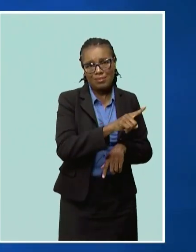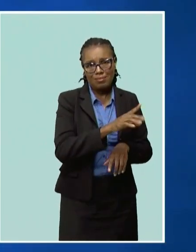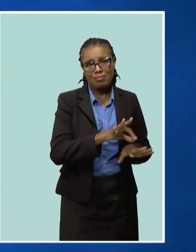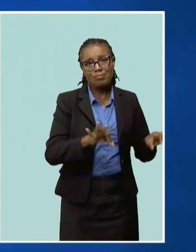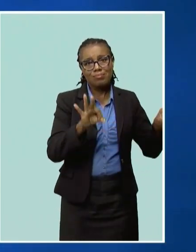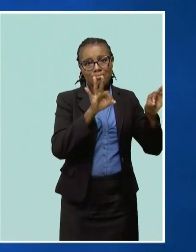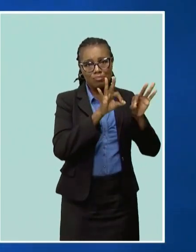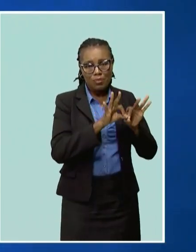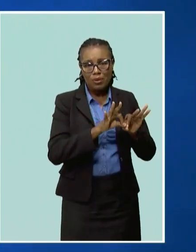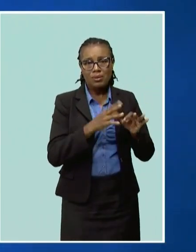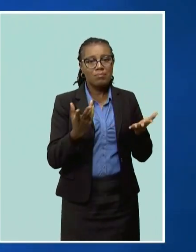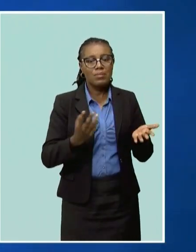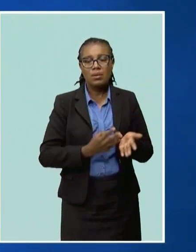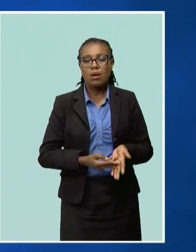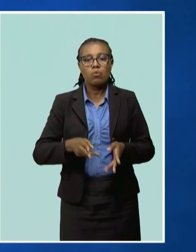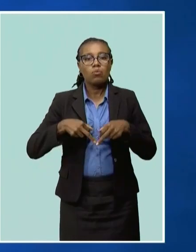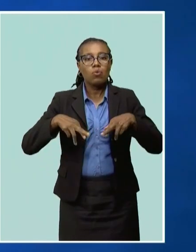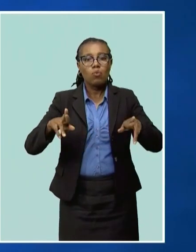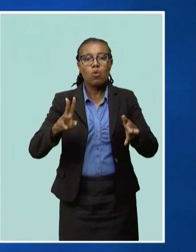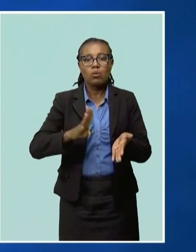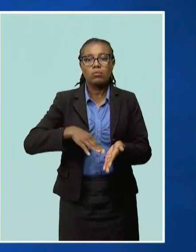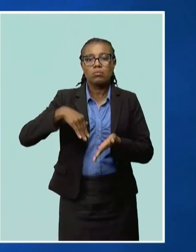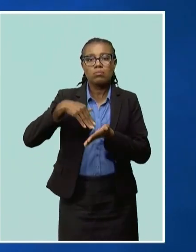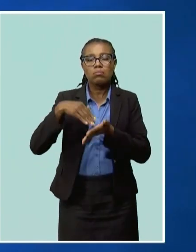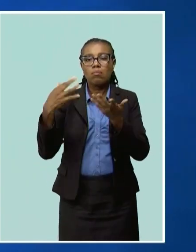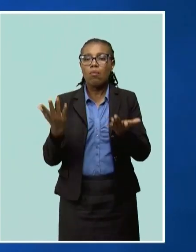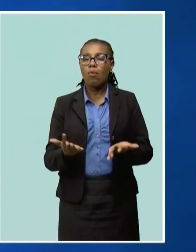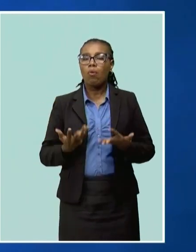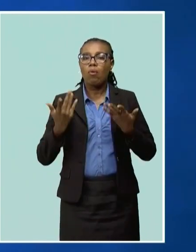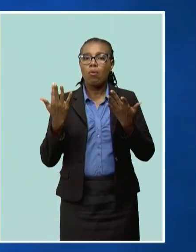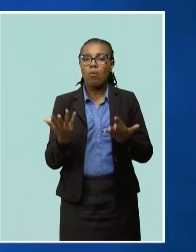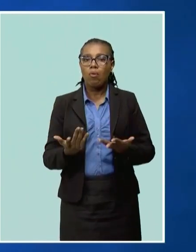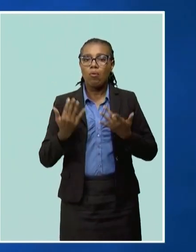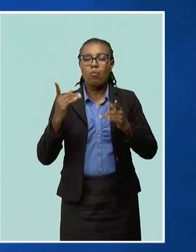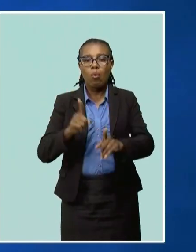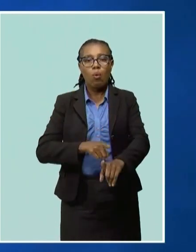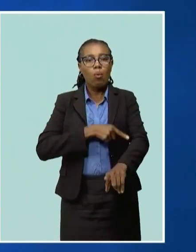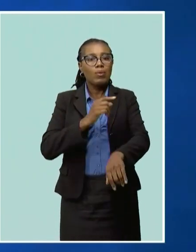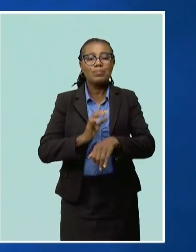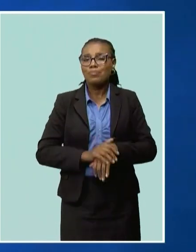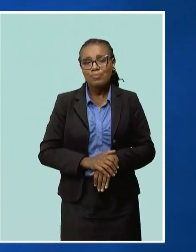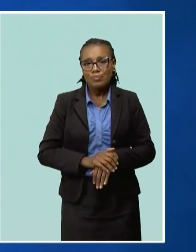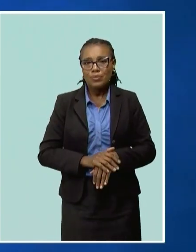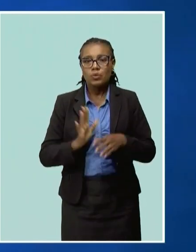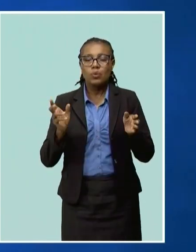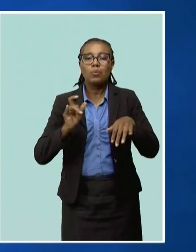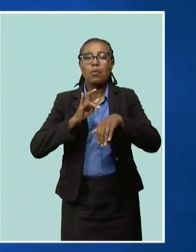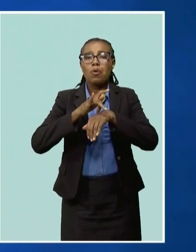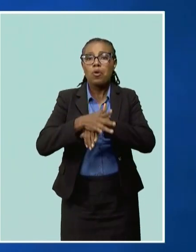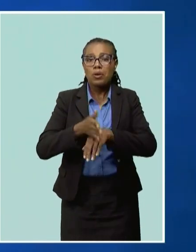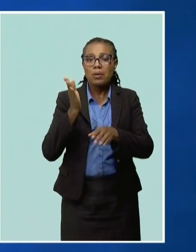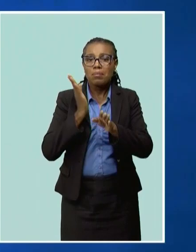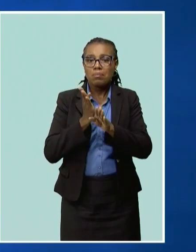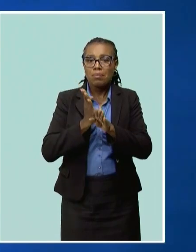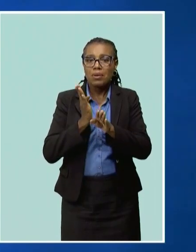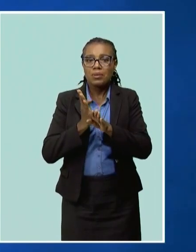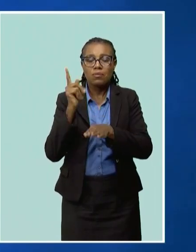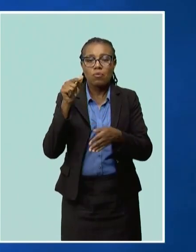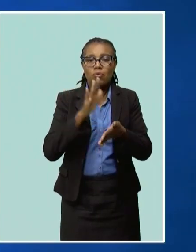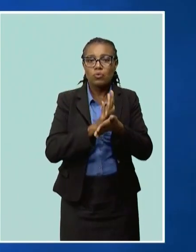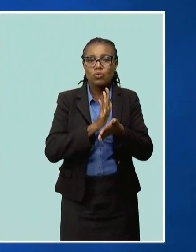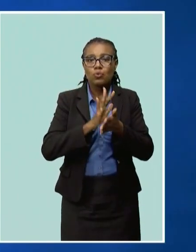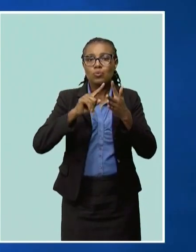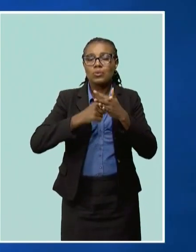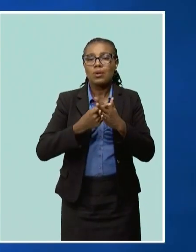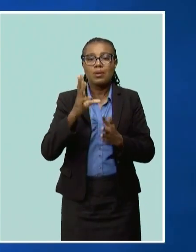not standing on the side of the road for extended periods. So we will deploy buses from as early in some instances as 6:30. There are services going to the